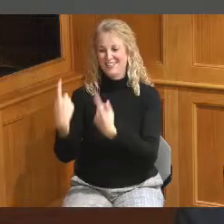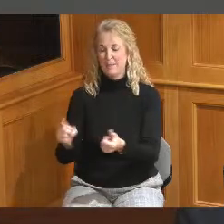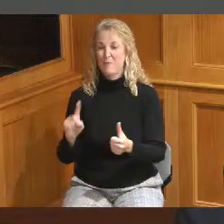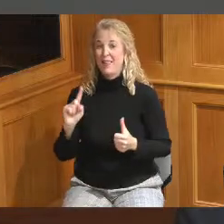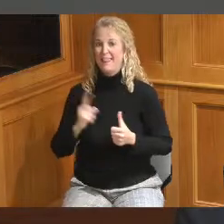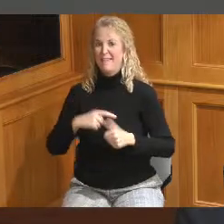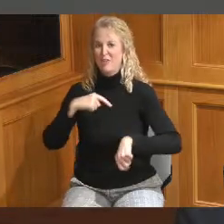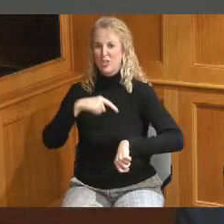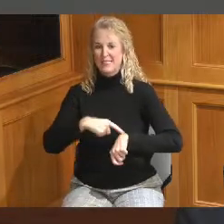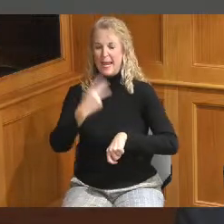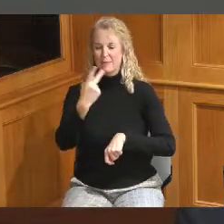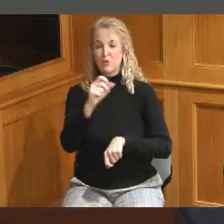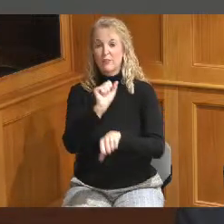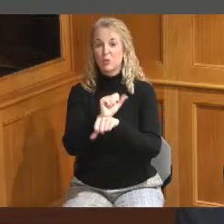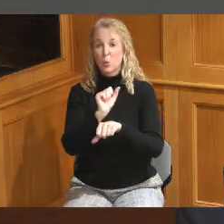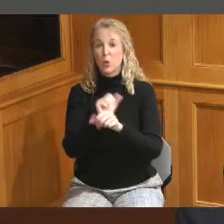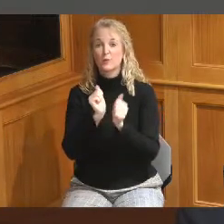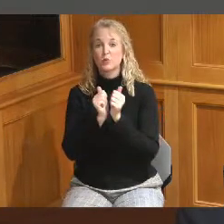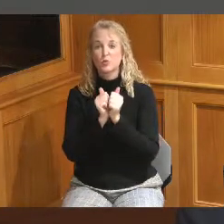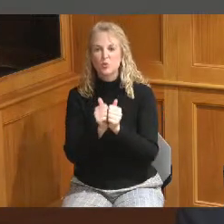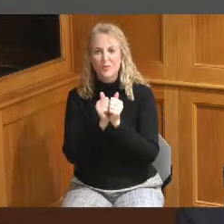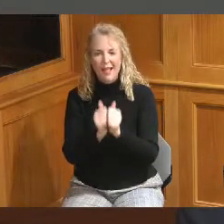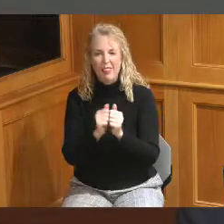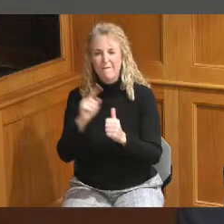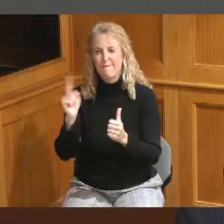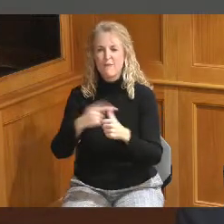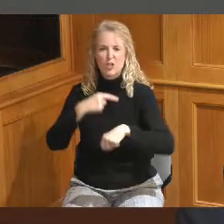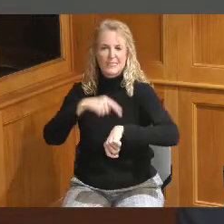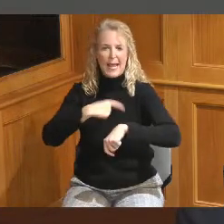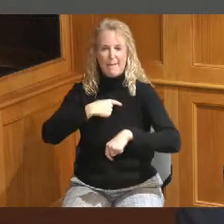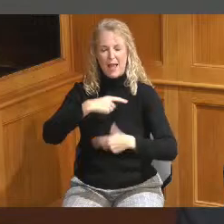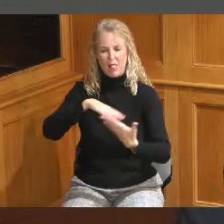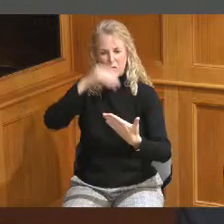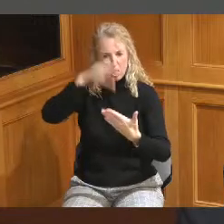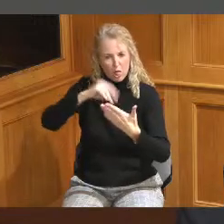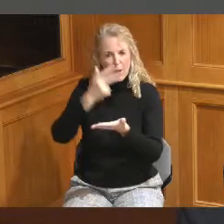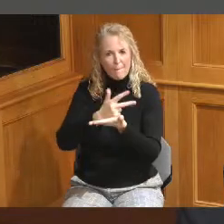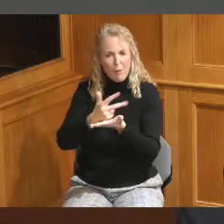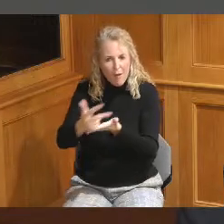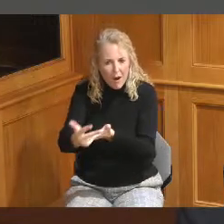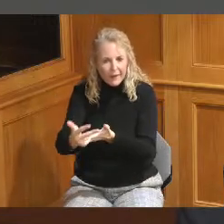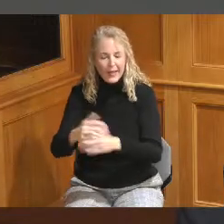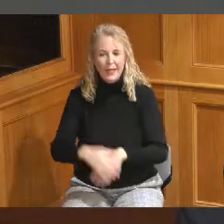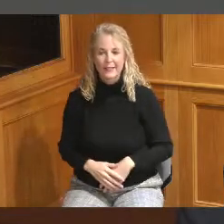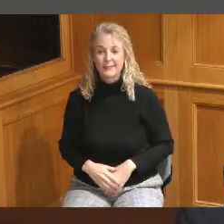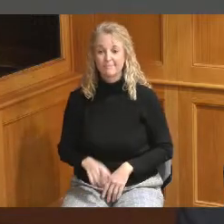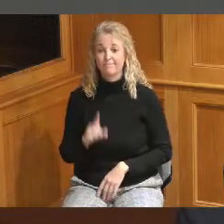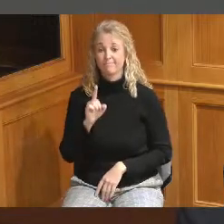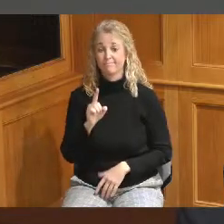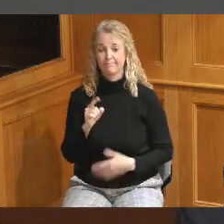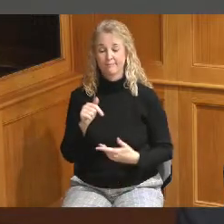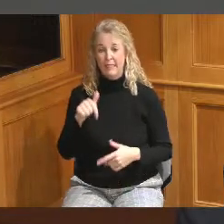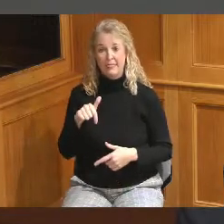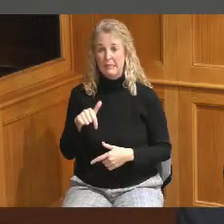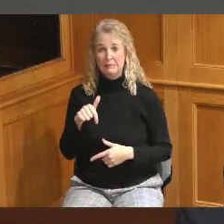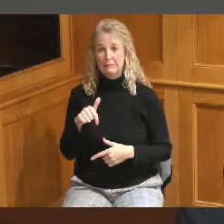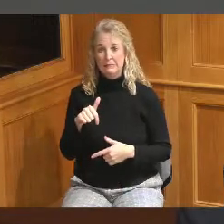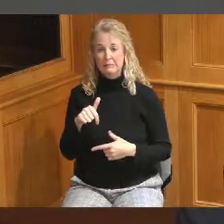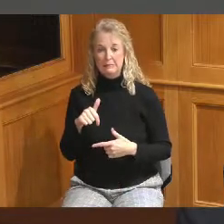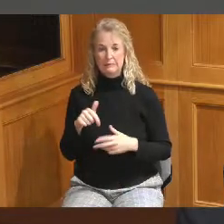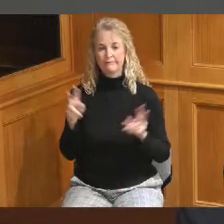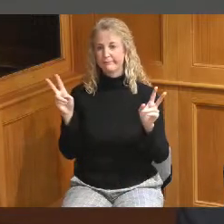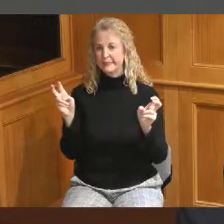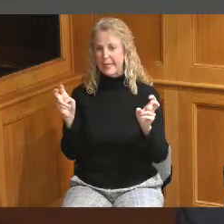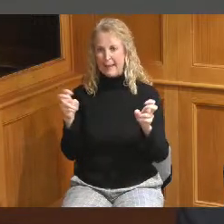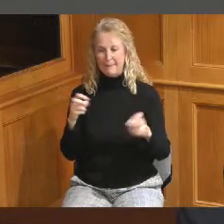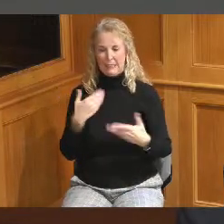really getting involved with the parking issues, the stadium issues, et cetera. And it was one aspect of the county I had not had a whole lot